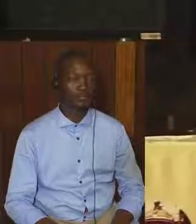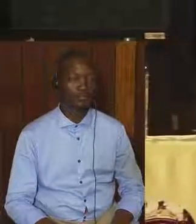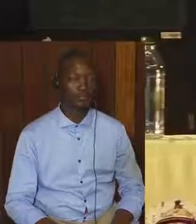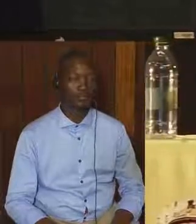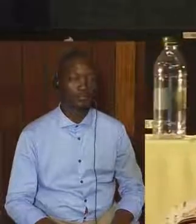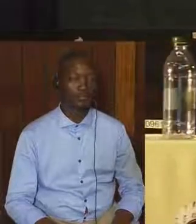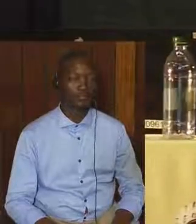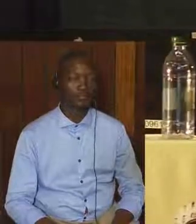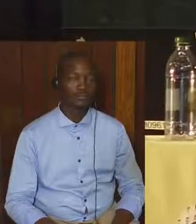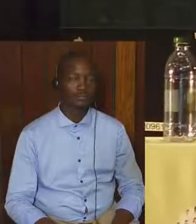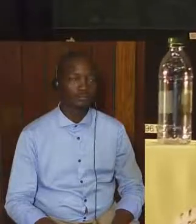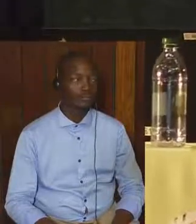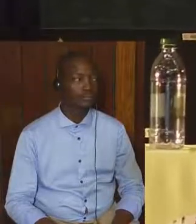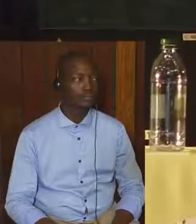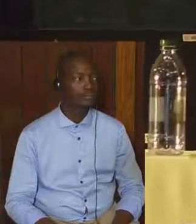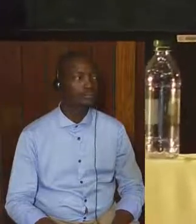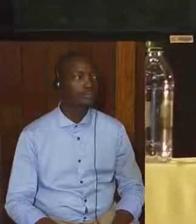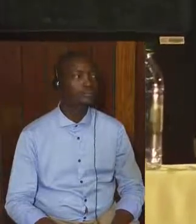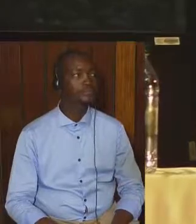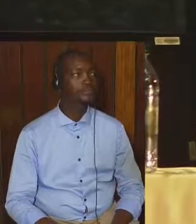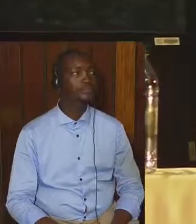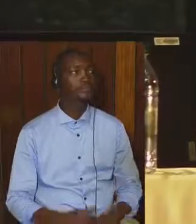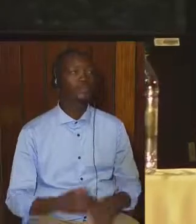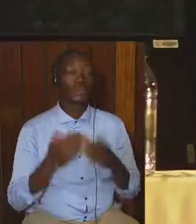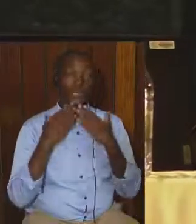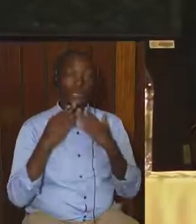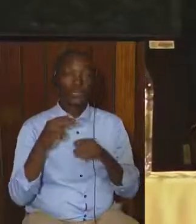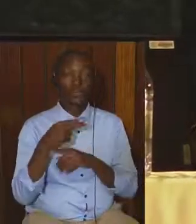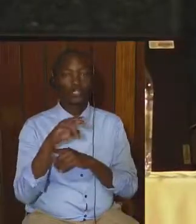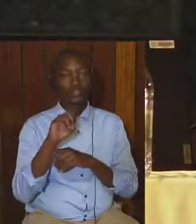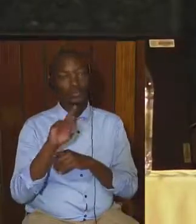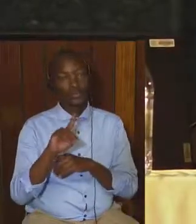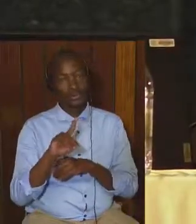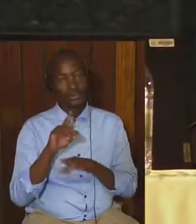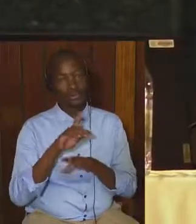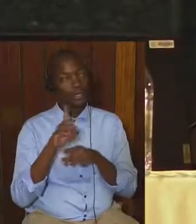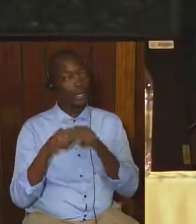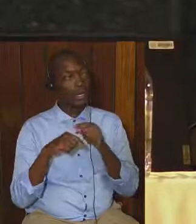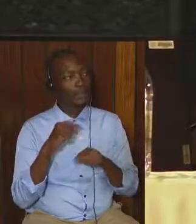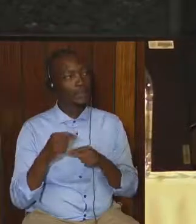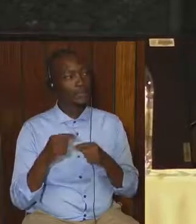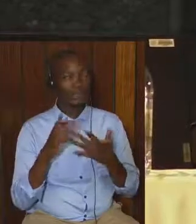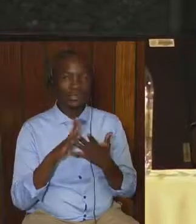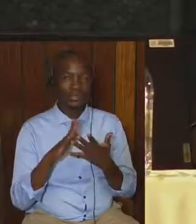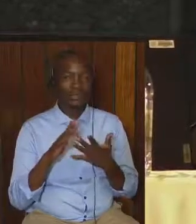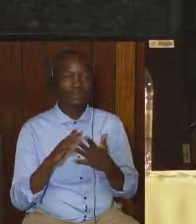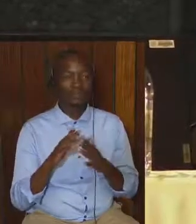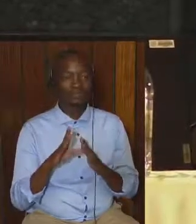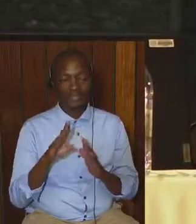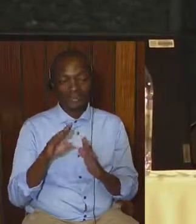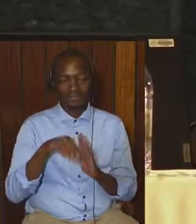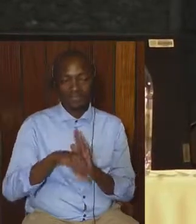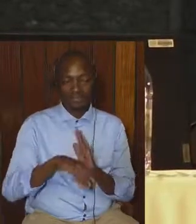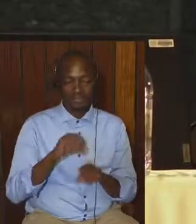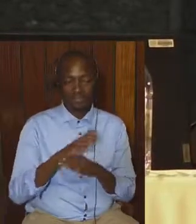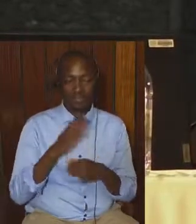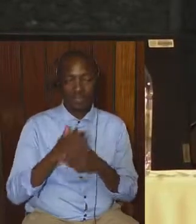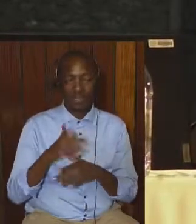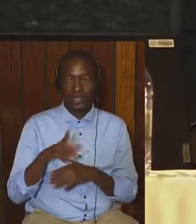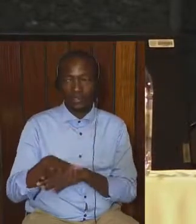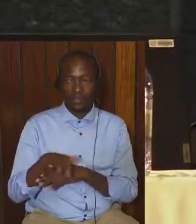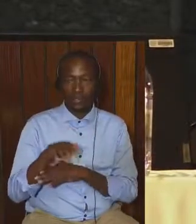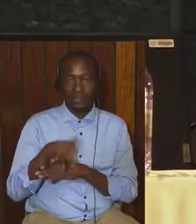Okay, thank you, HOD. Thank you, Honorable Chairperson. So in terms of the deterioration of the works on